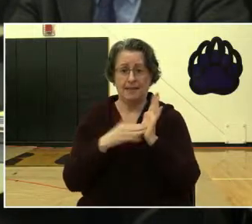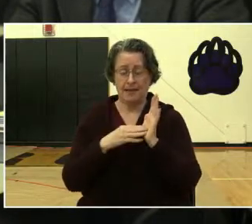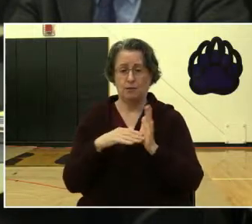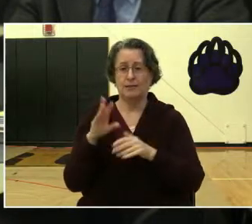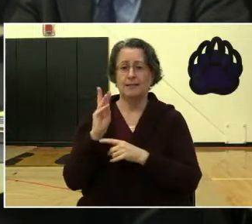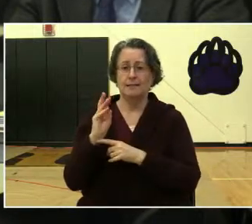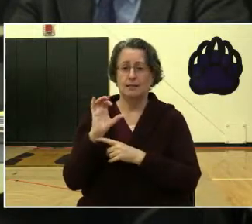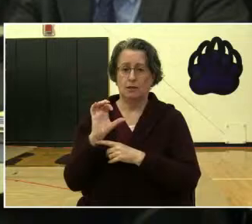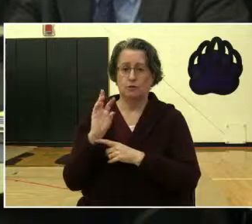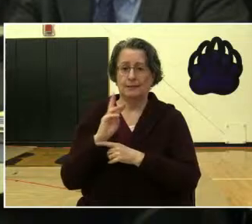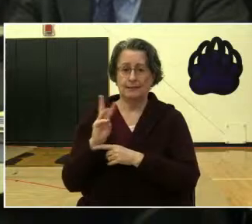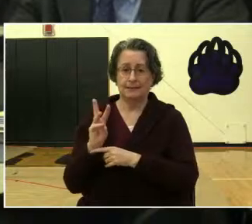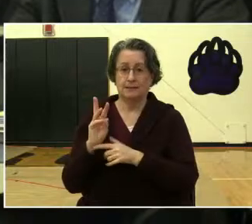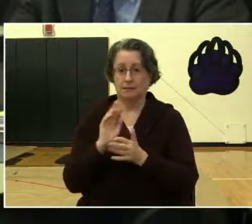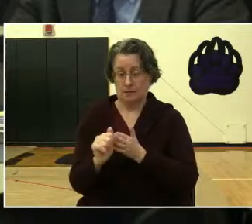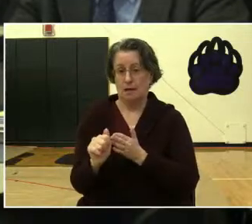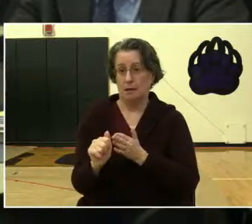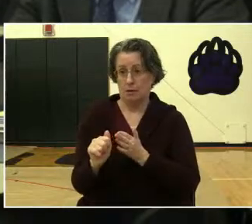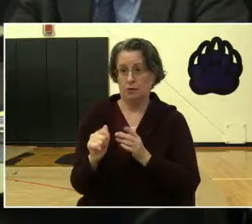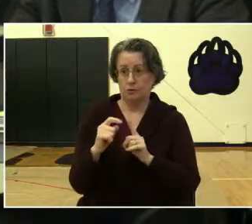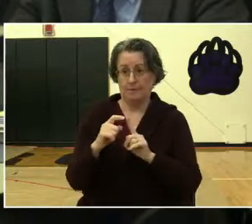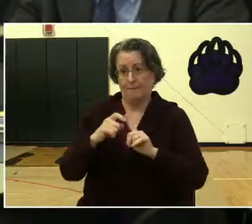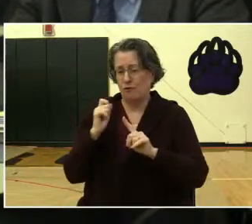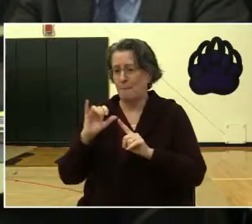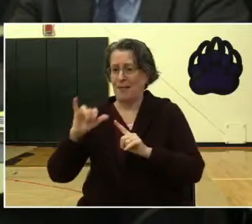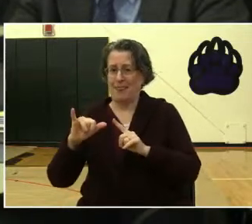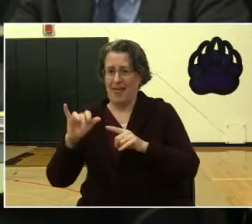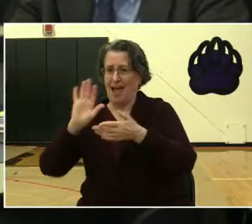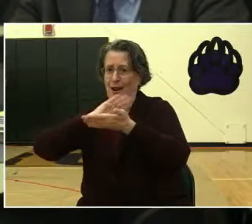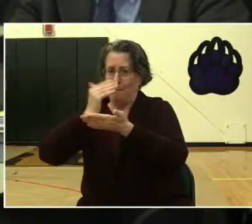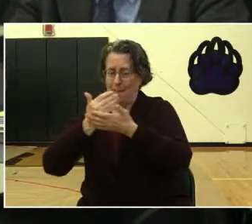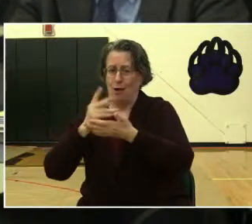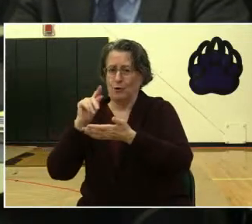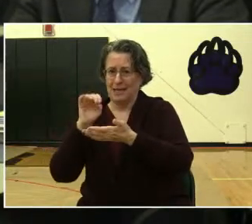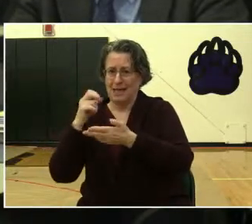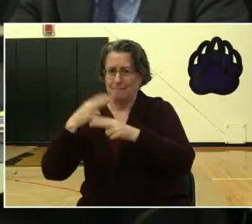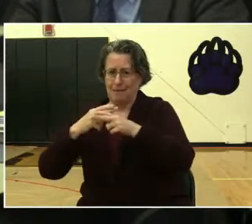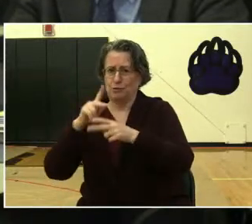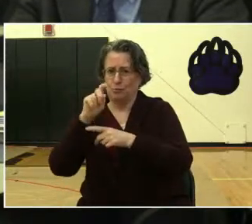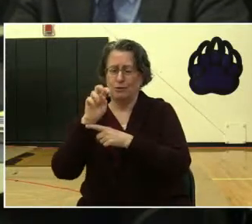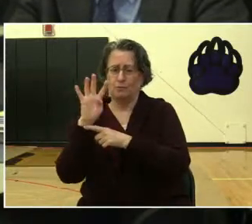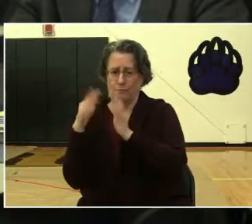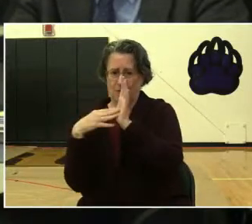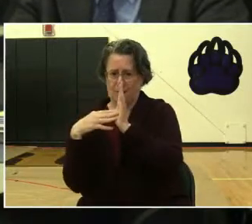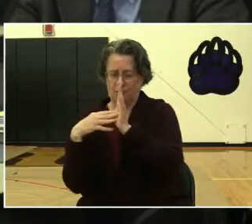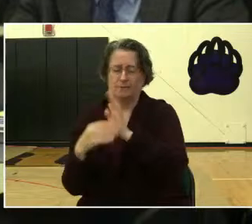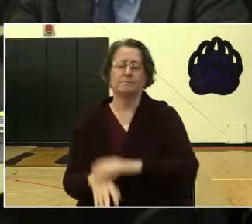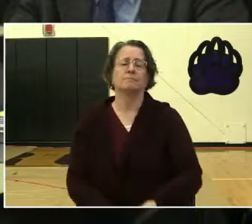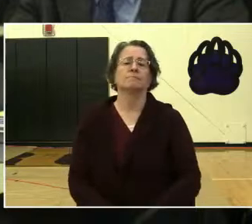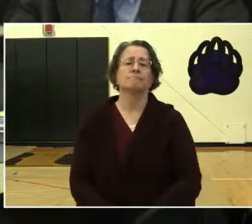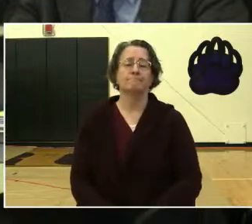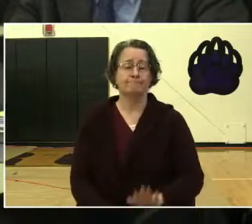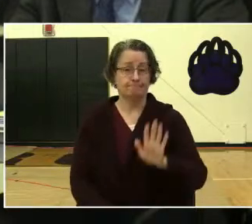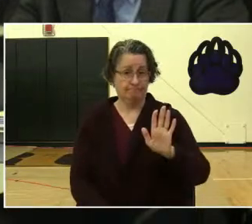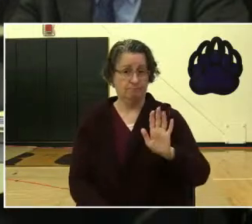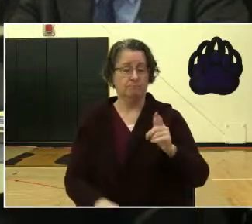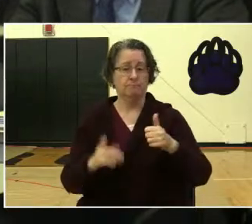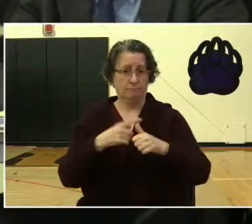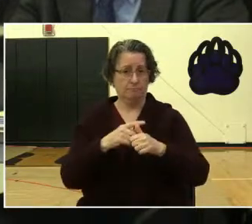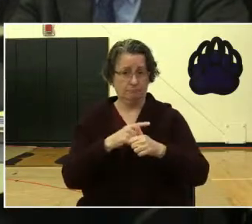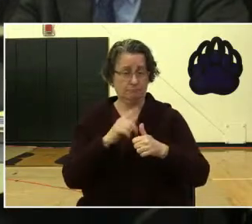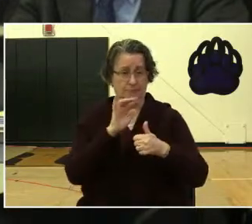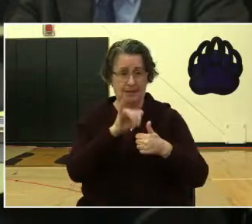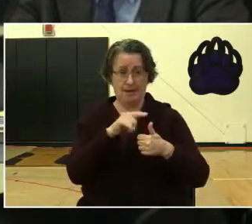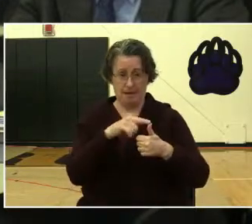66 uh dollar of the 104 that Kate referenced so putting that aside because we are the